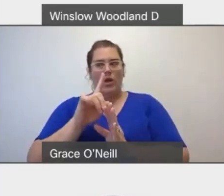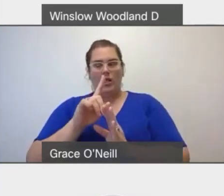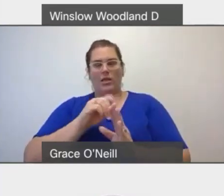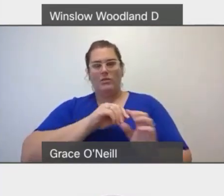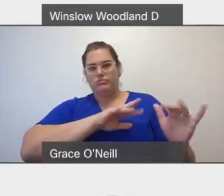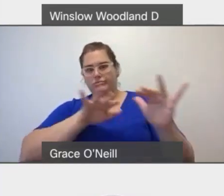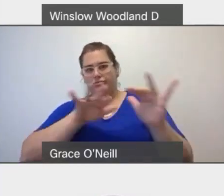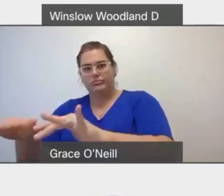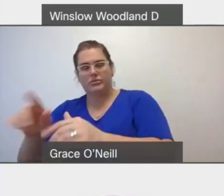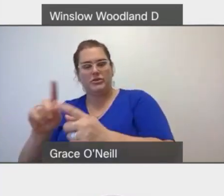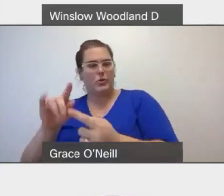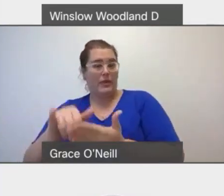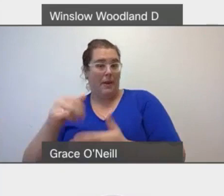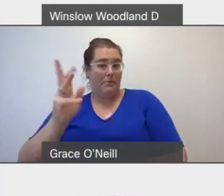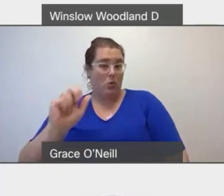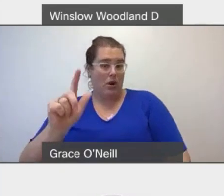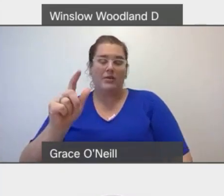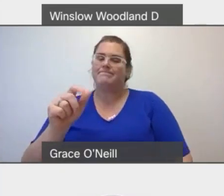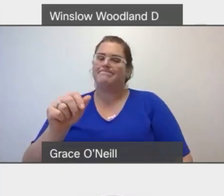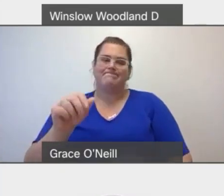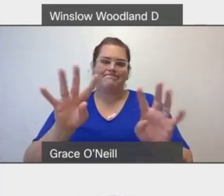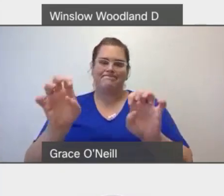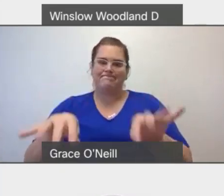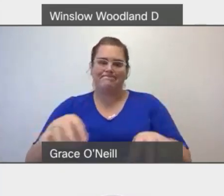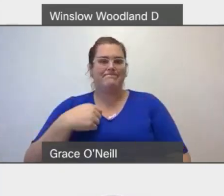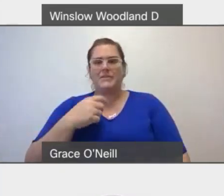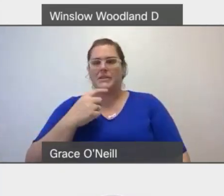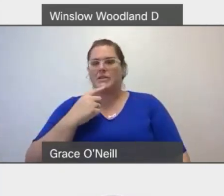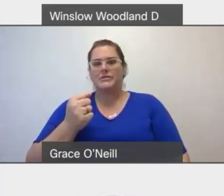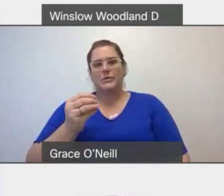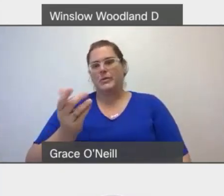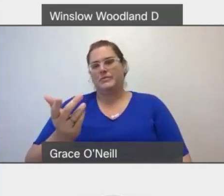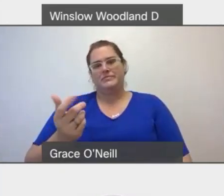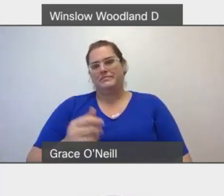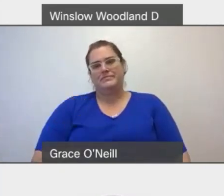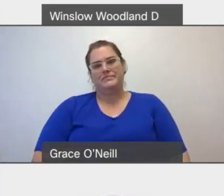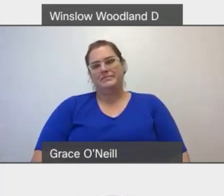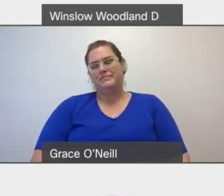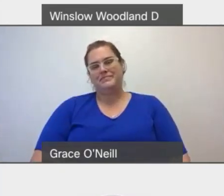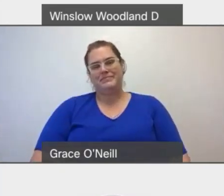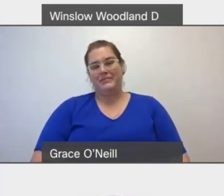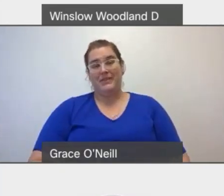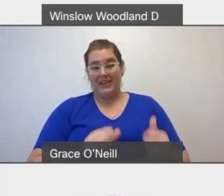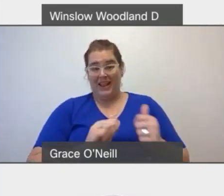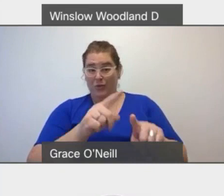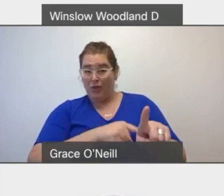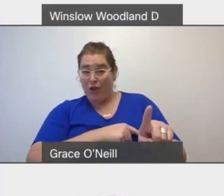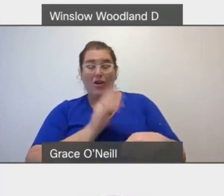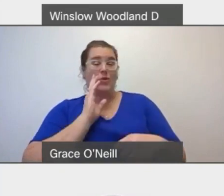how, making any statement about how long it will take them to make those determinations seems quite challenging so